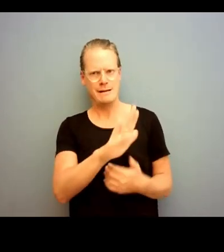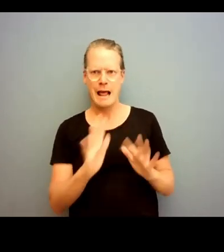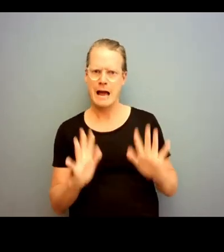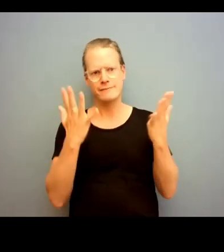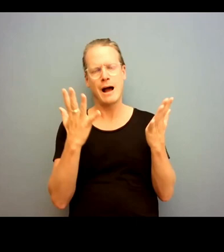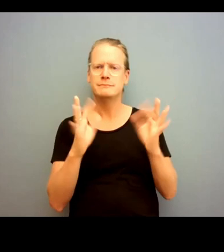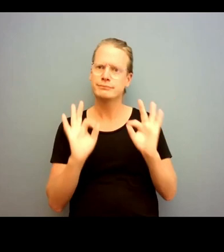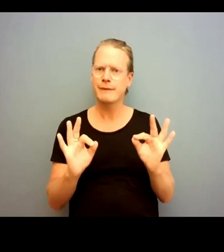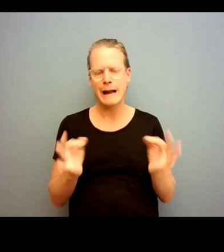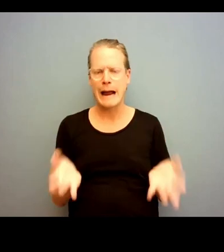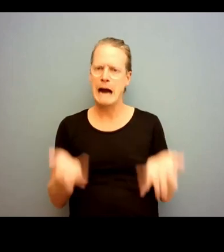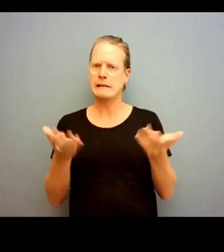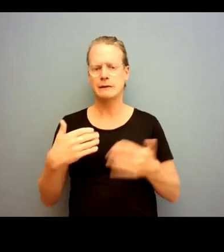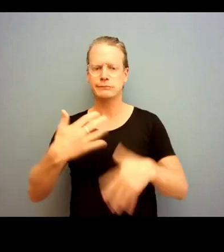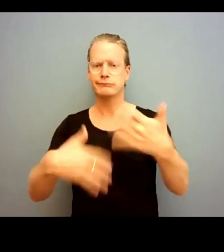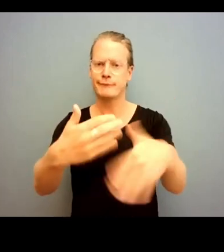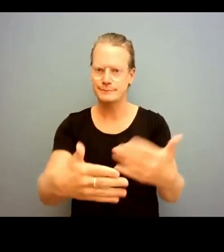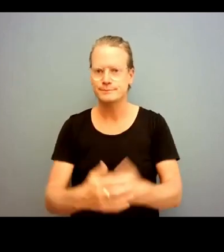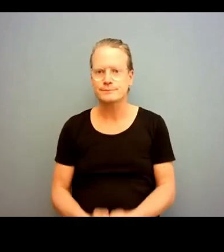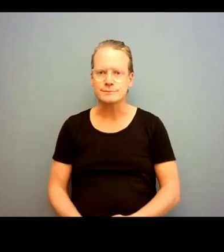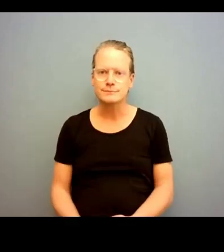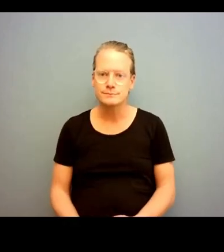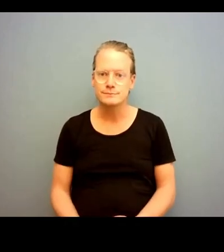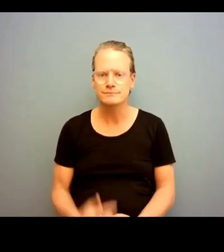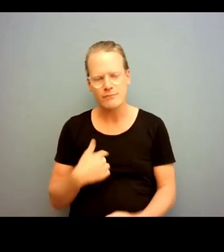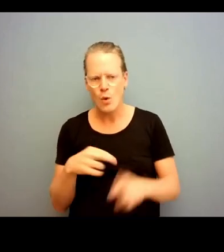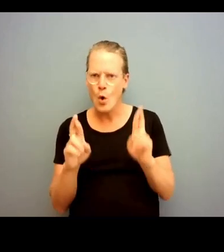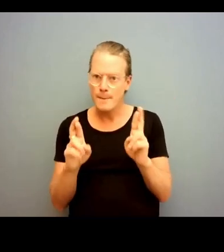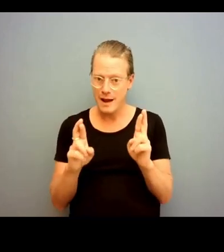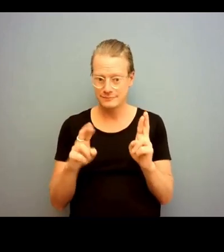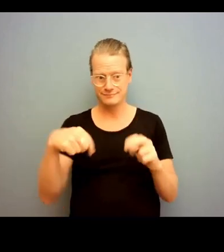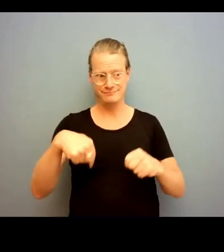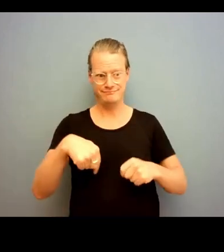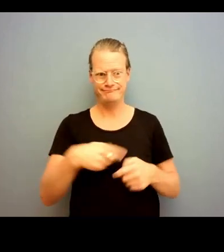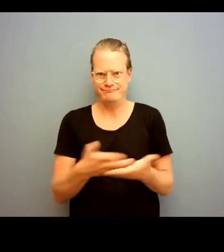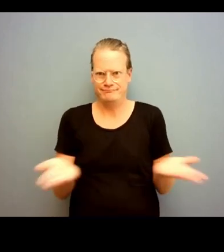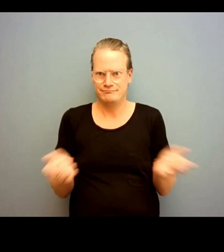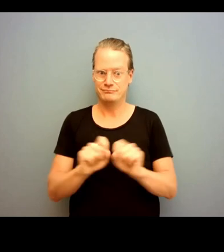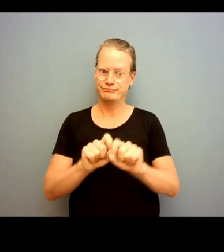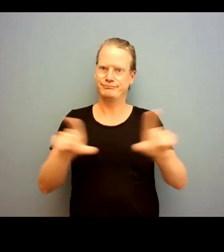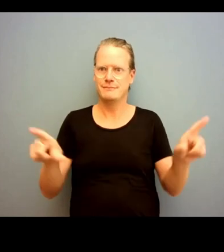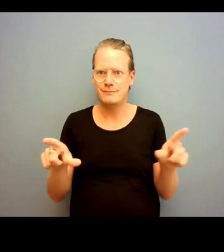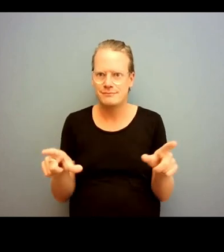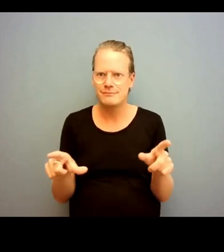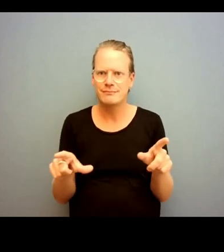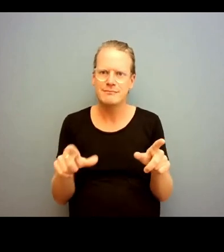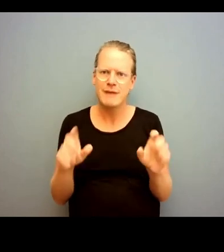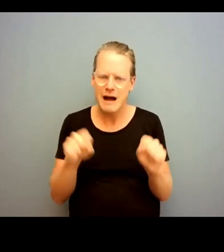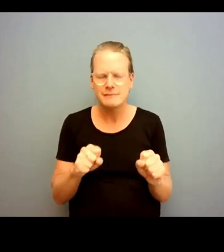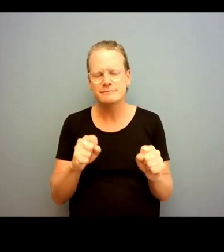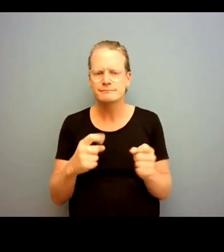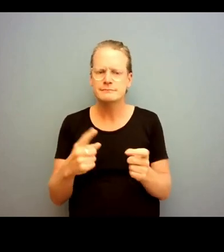We hope that this webinar will develop and add discussion and understanding on the topic and bring new concrete ideas to the